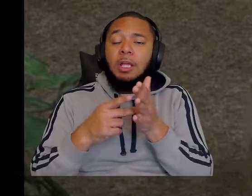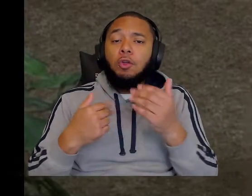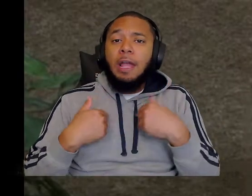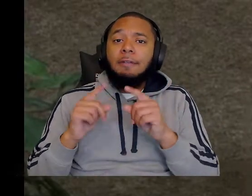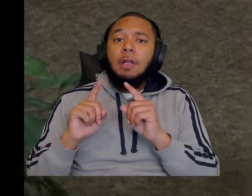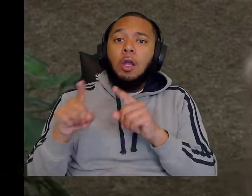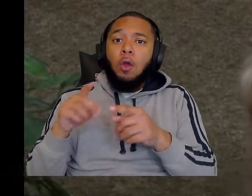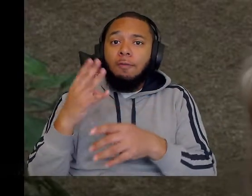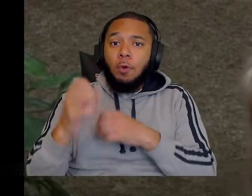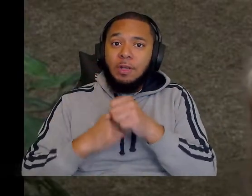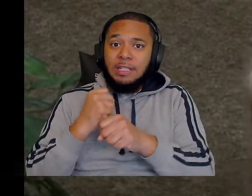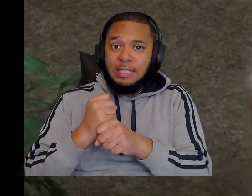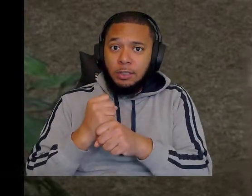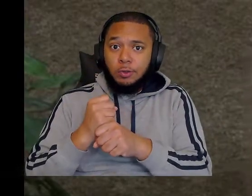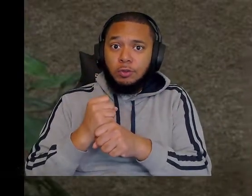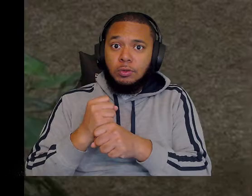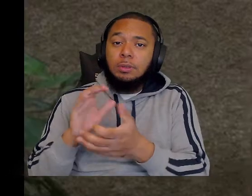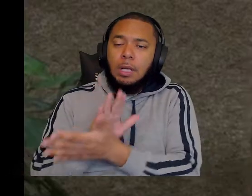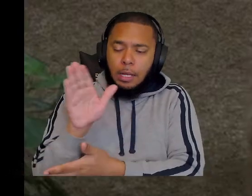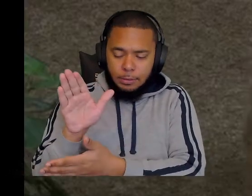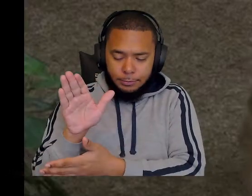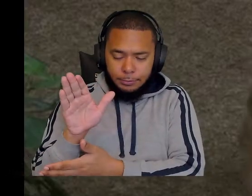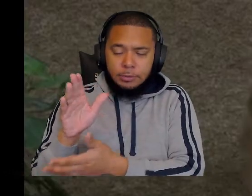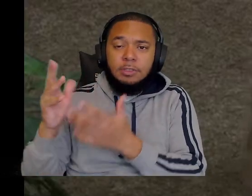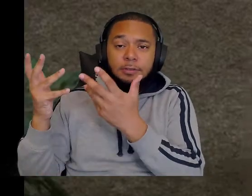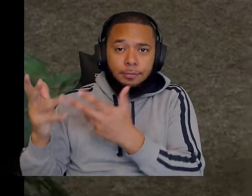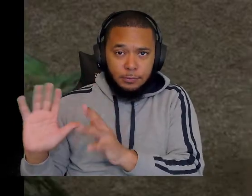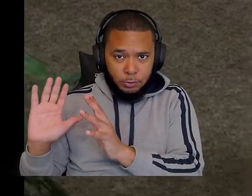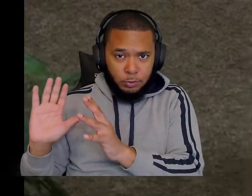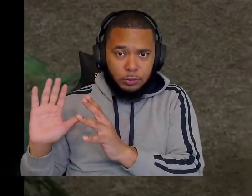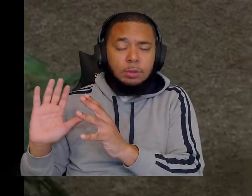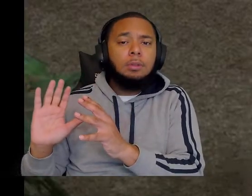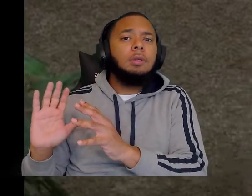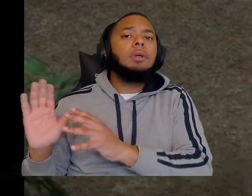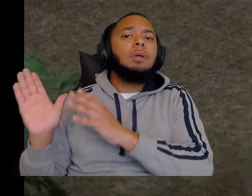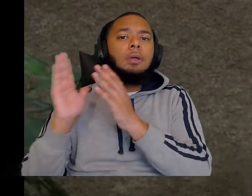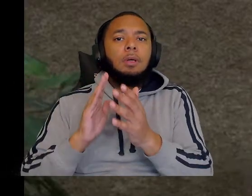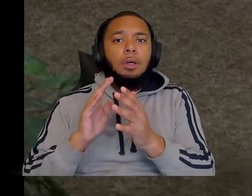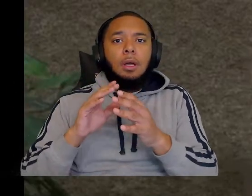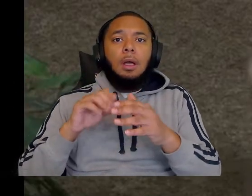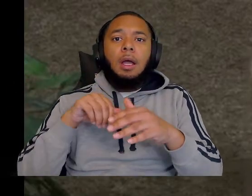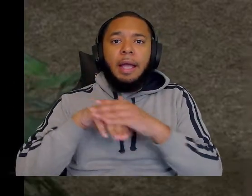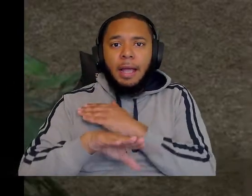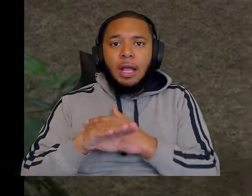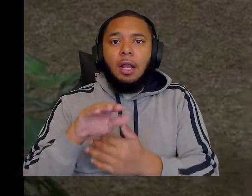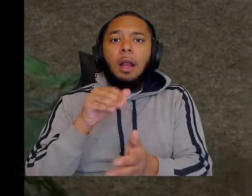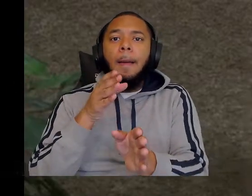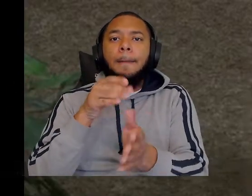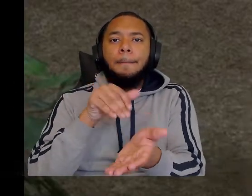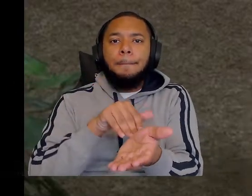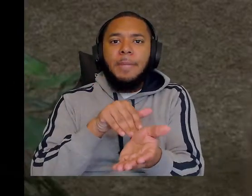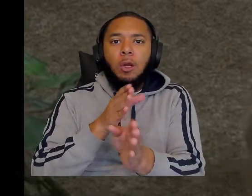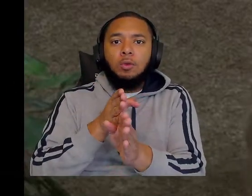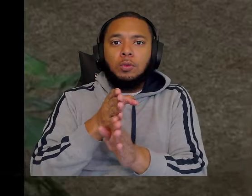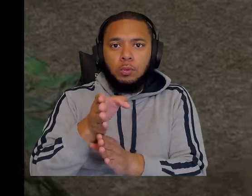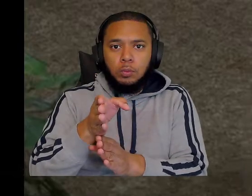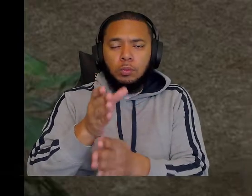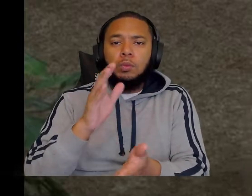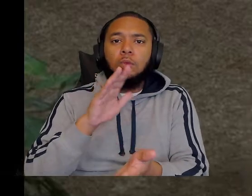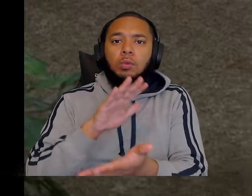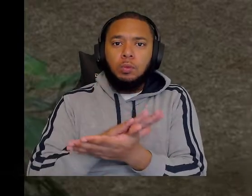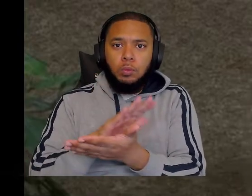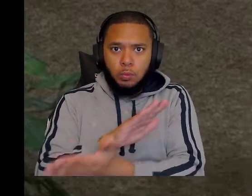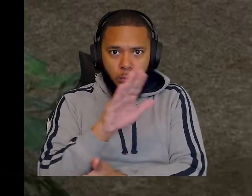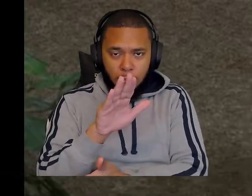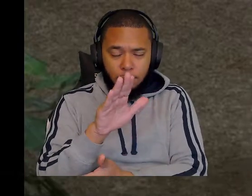of formal training in college. Then with that 4-year degree, you get accepted into medical school, which gives you another 4 years.